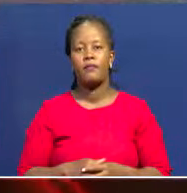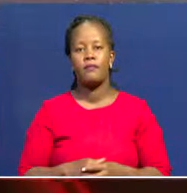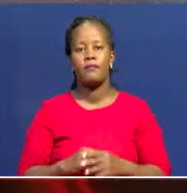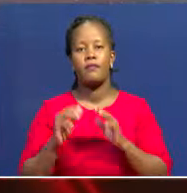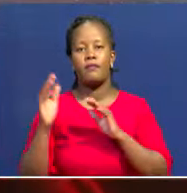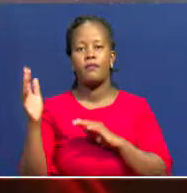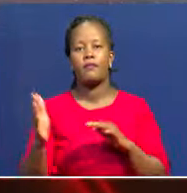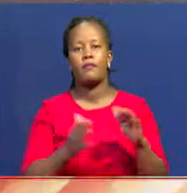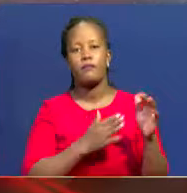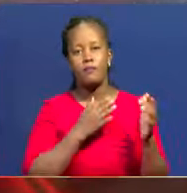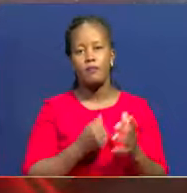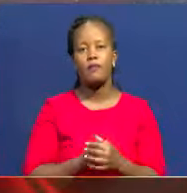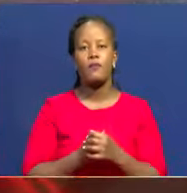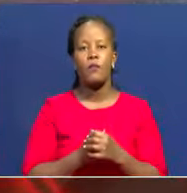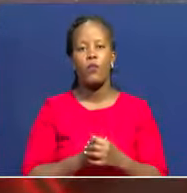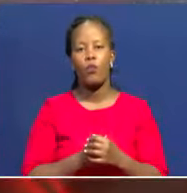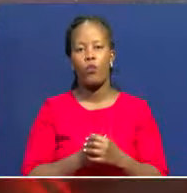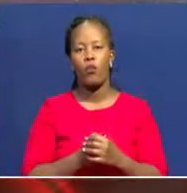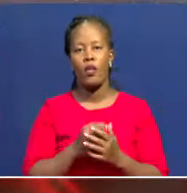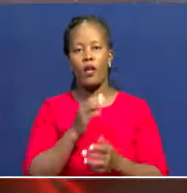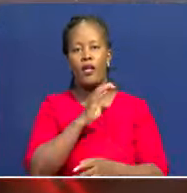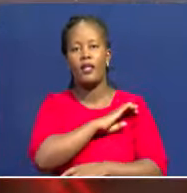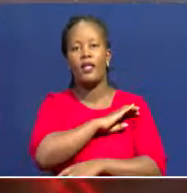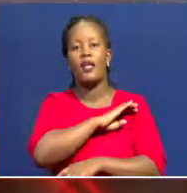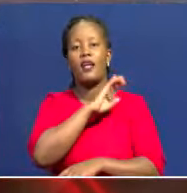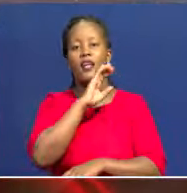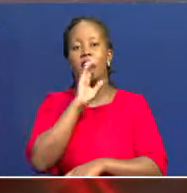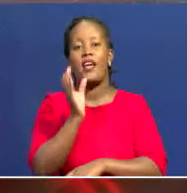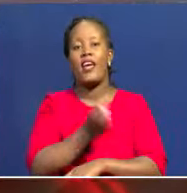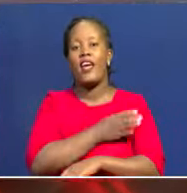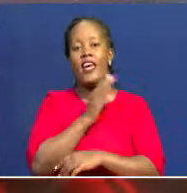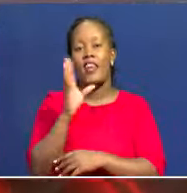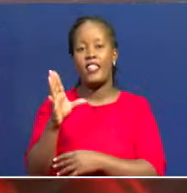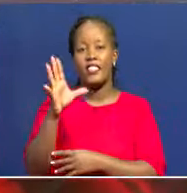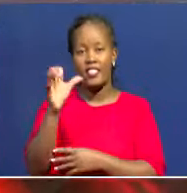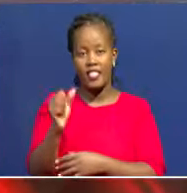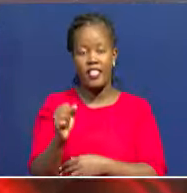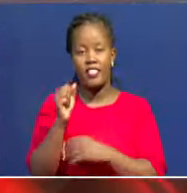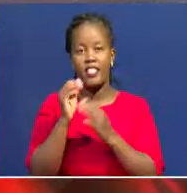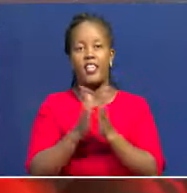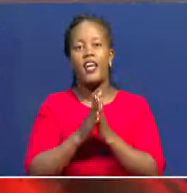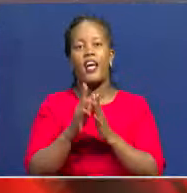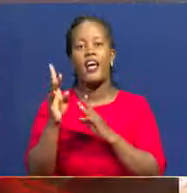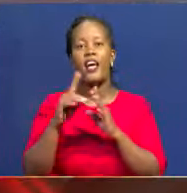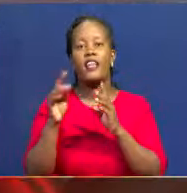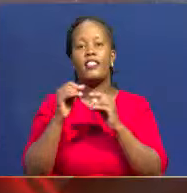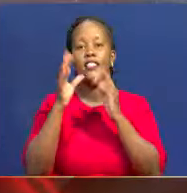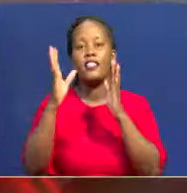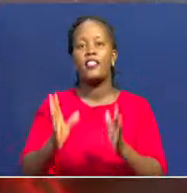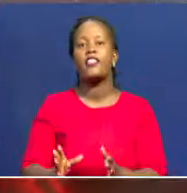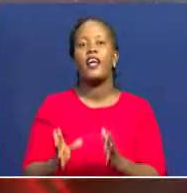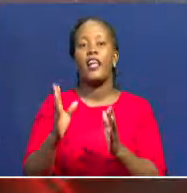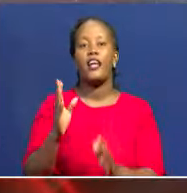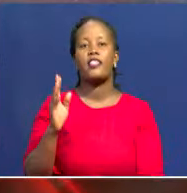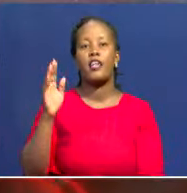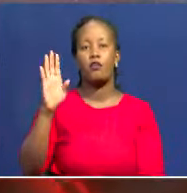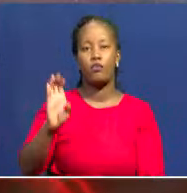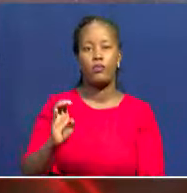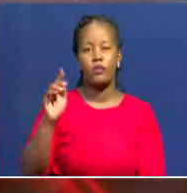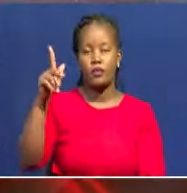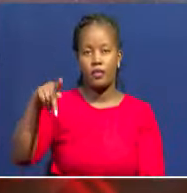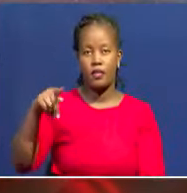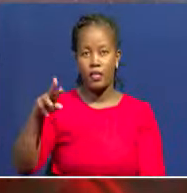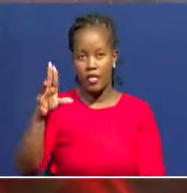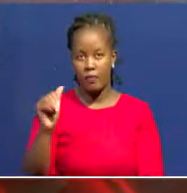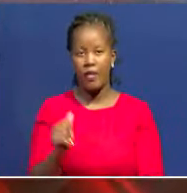In other news, Energy Cabinet Secretary Davis Chirchir and the Director General of the Energy, Petroleum and Regulatory Authority, Daniel Kiptoo, have